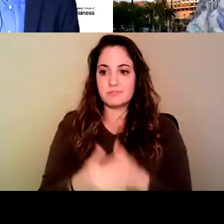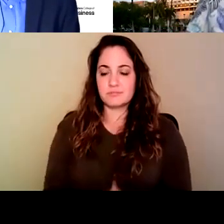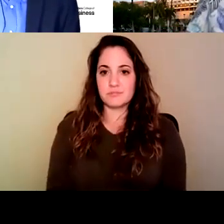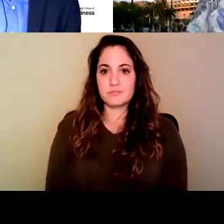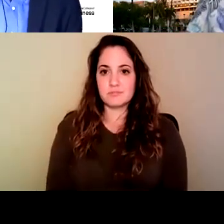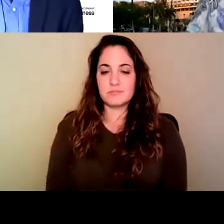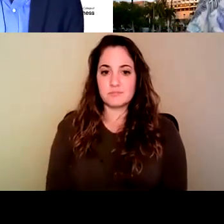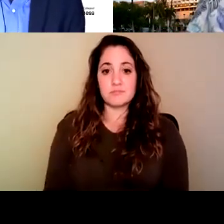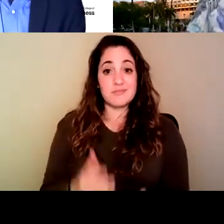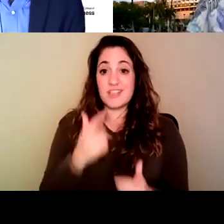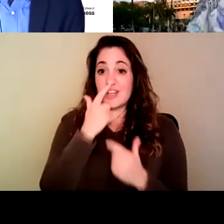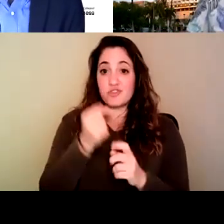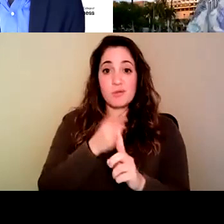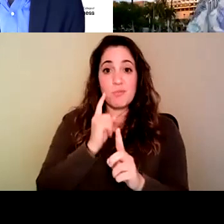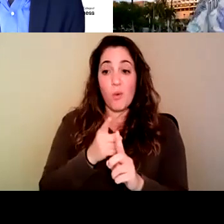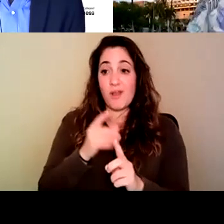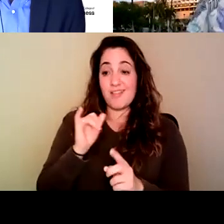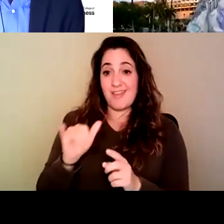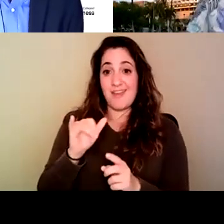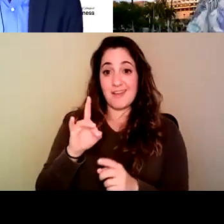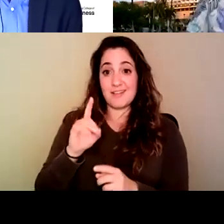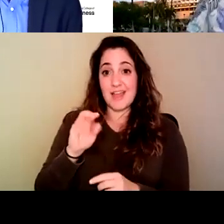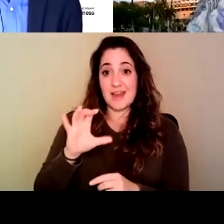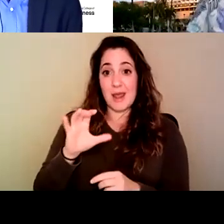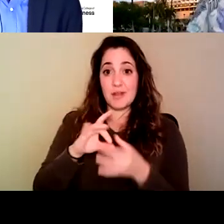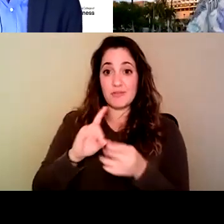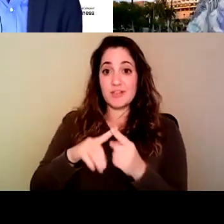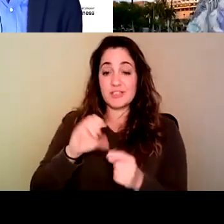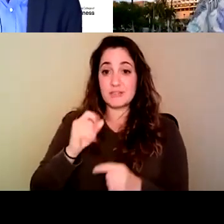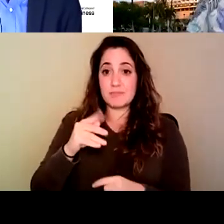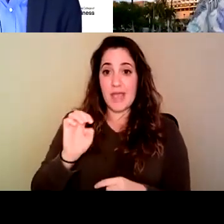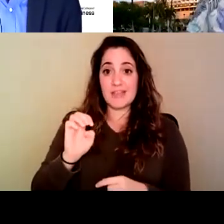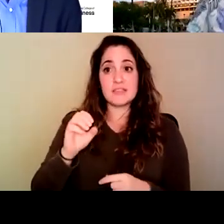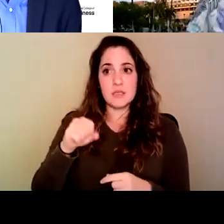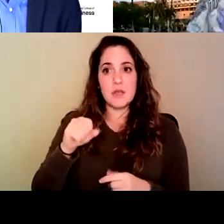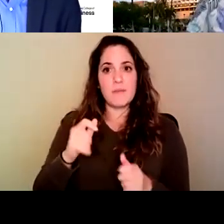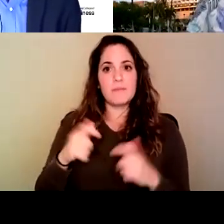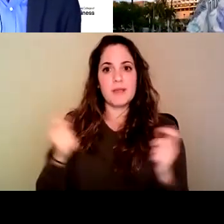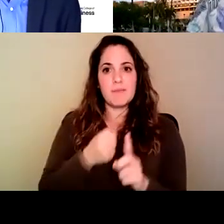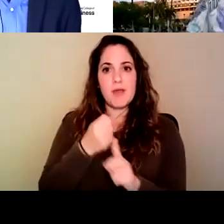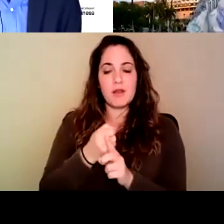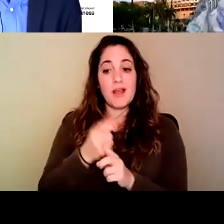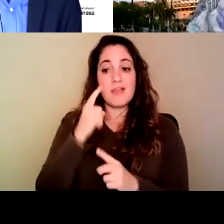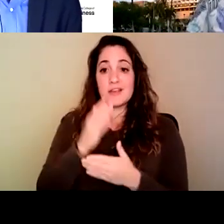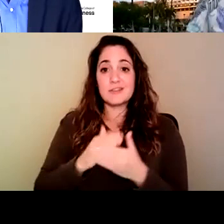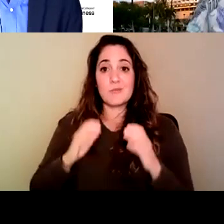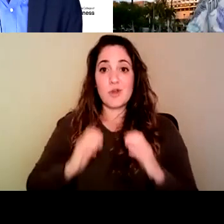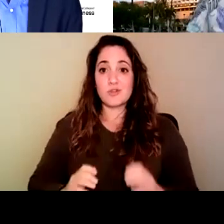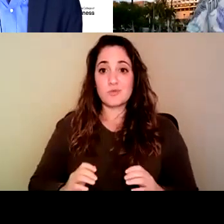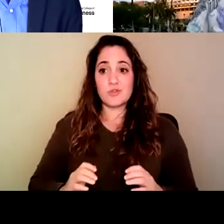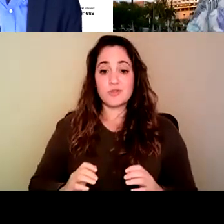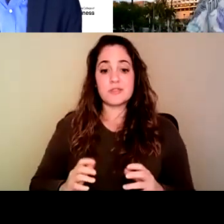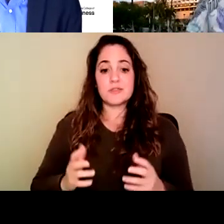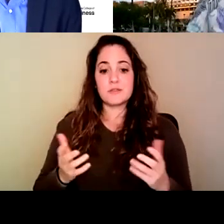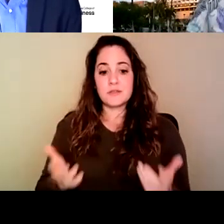brought up, is that space dynamic. And I think that truly will be the case, that, you know, some customers will, while